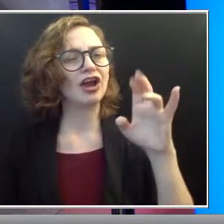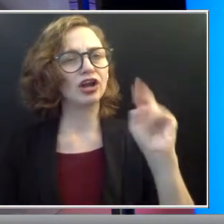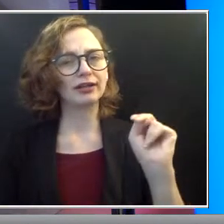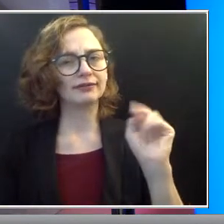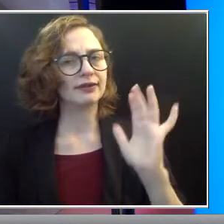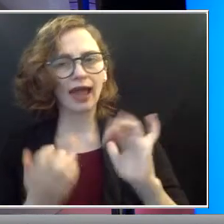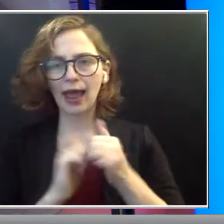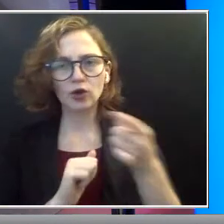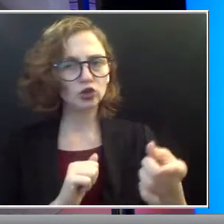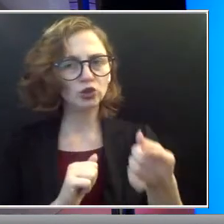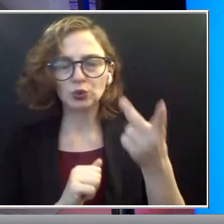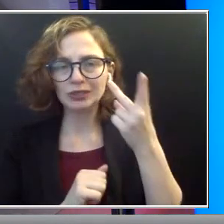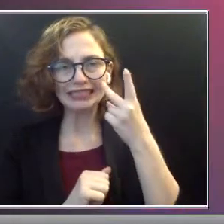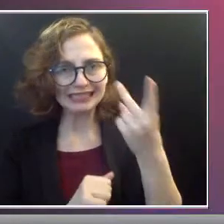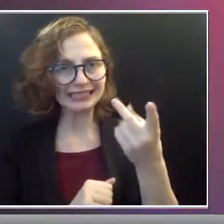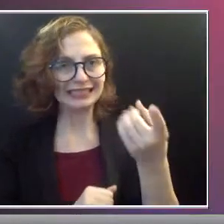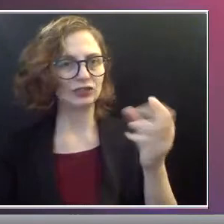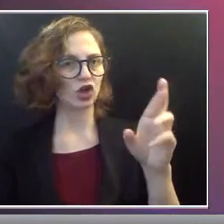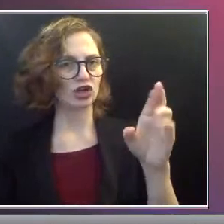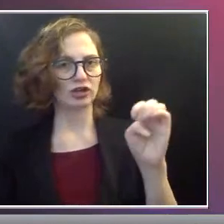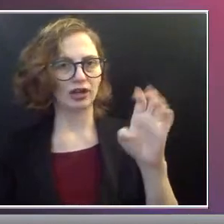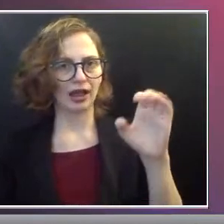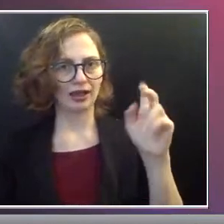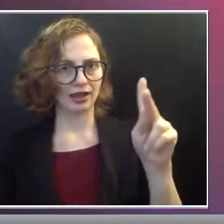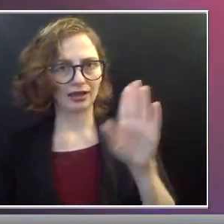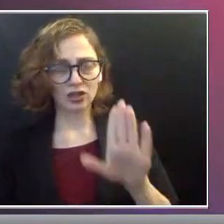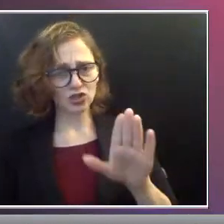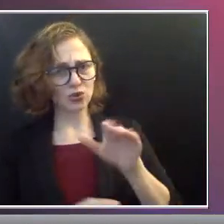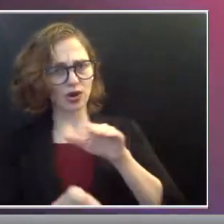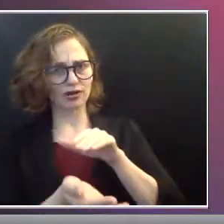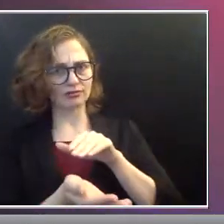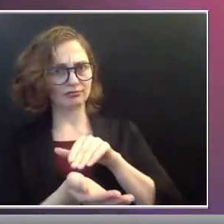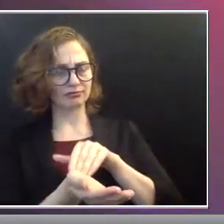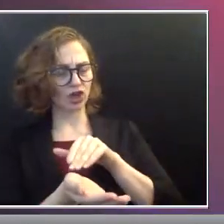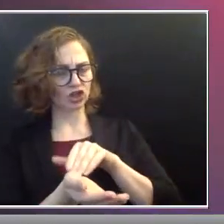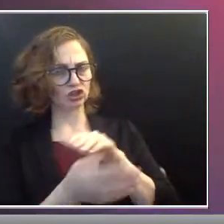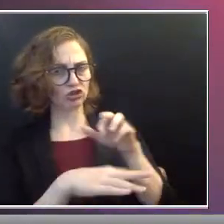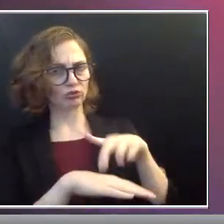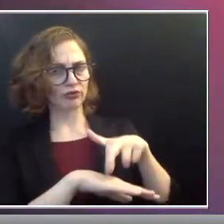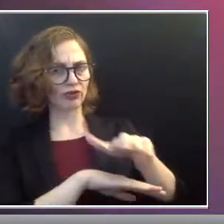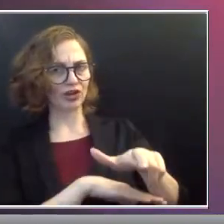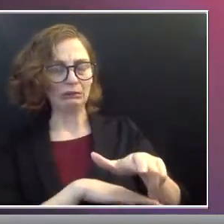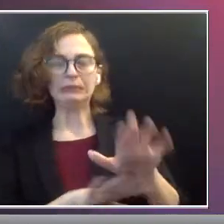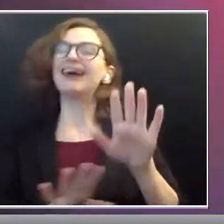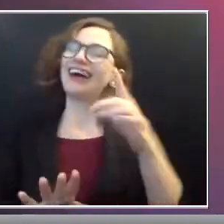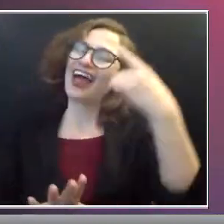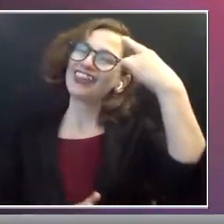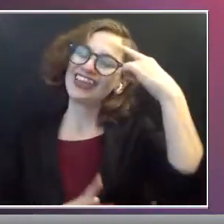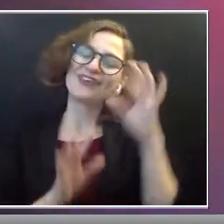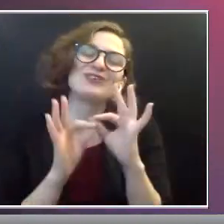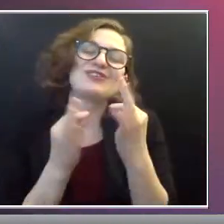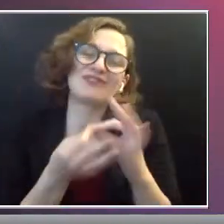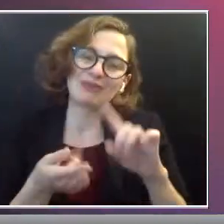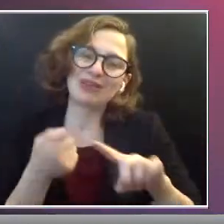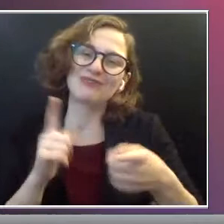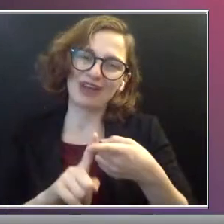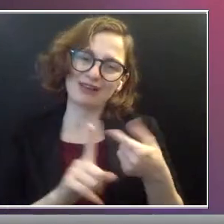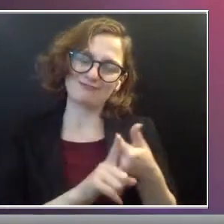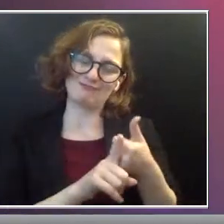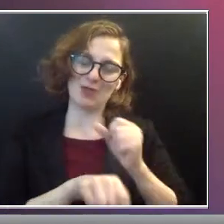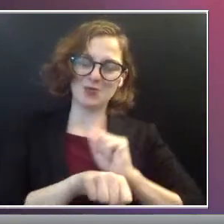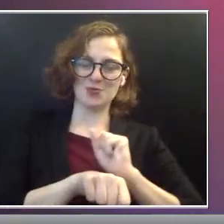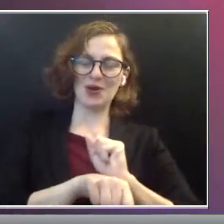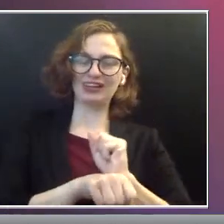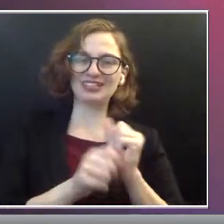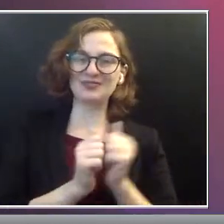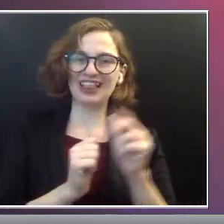her? I think it was actually a family friend that works through KU had referred us to her because she's really hard to get into since she's so